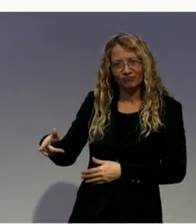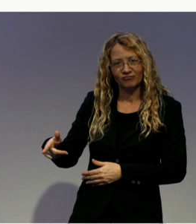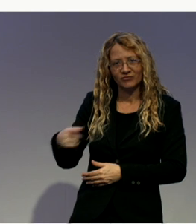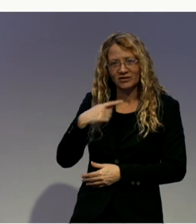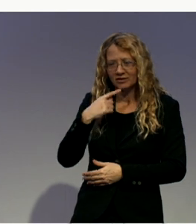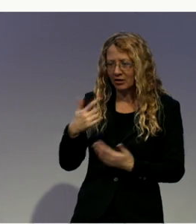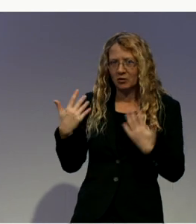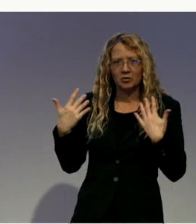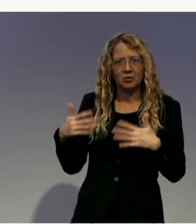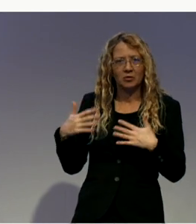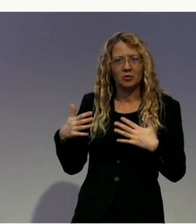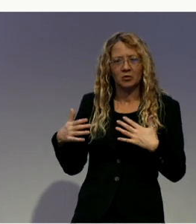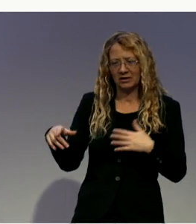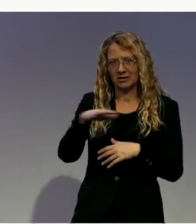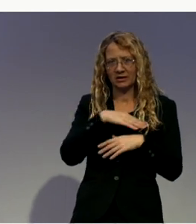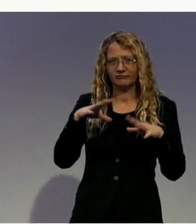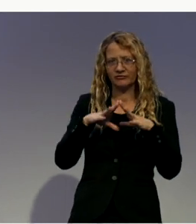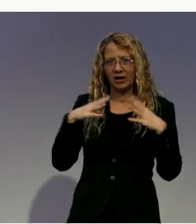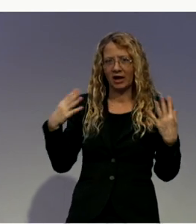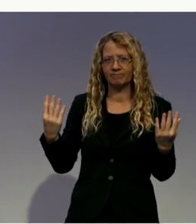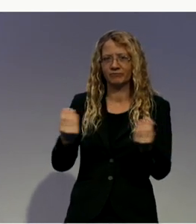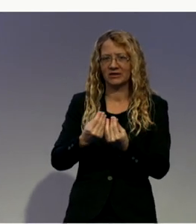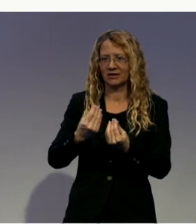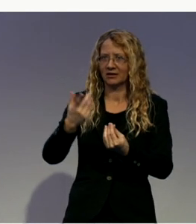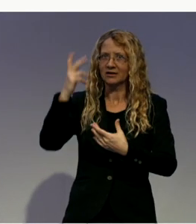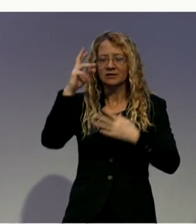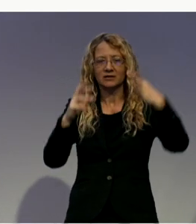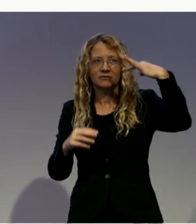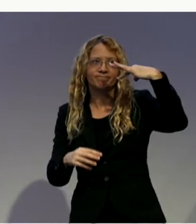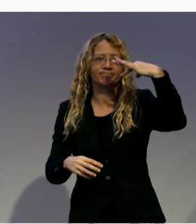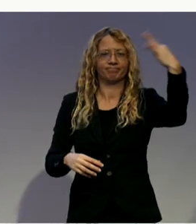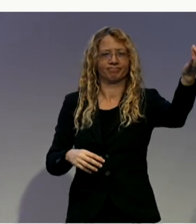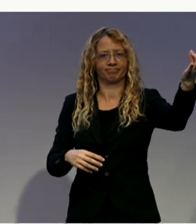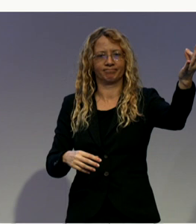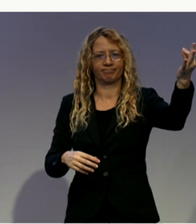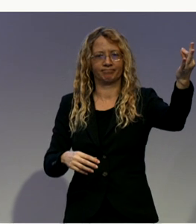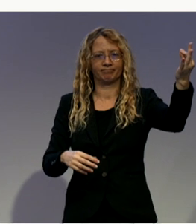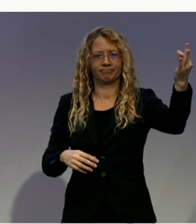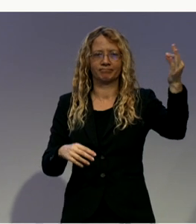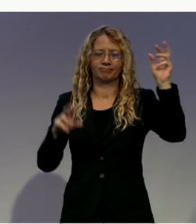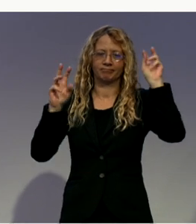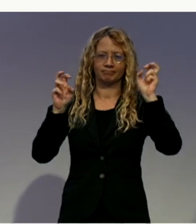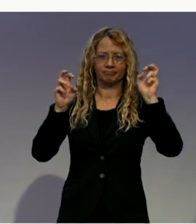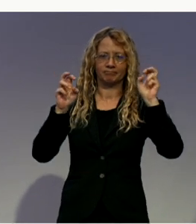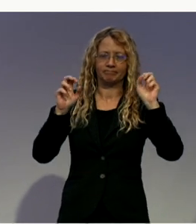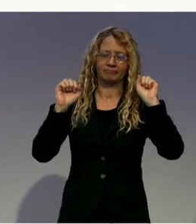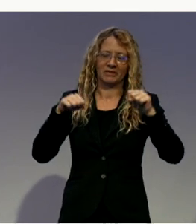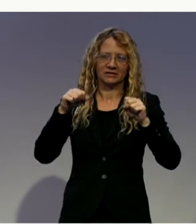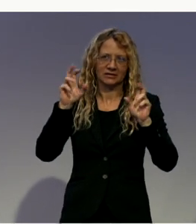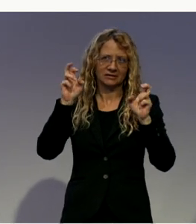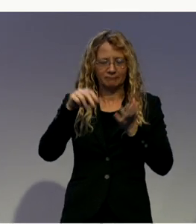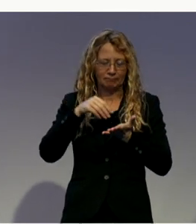is a price we had to pay. Maybe the price was Alhassan's legs, But for